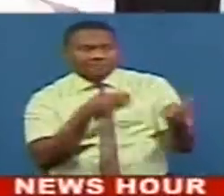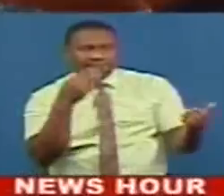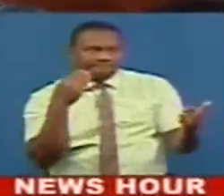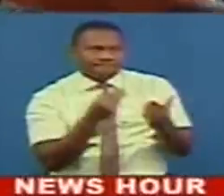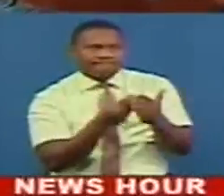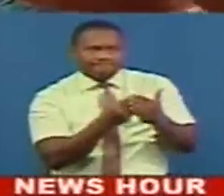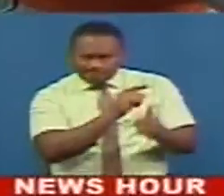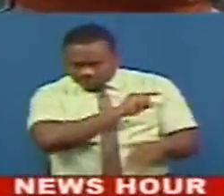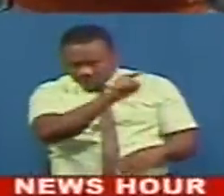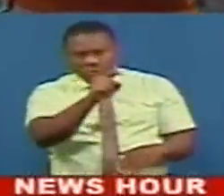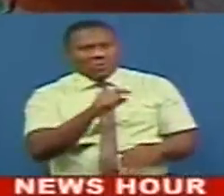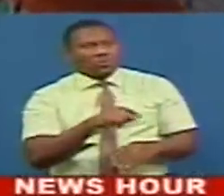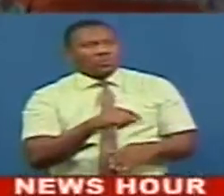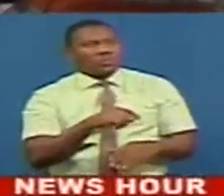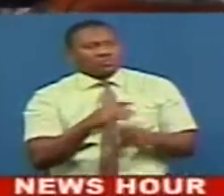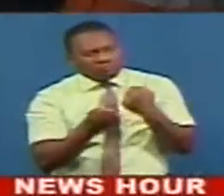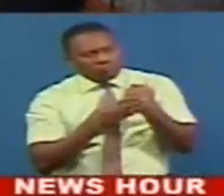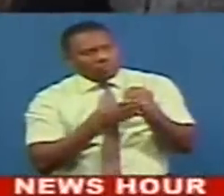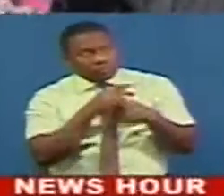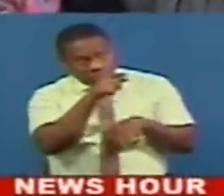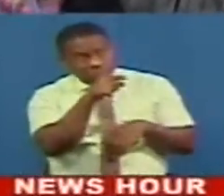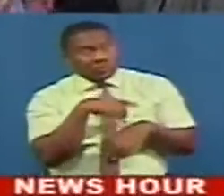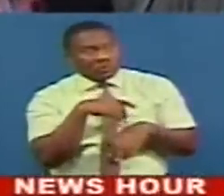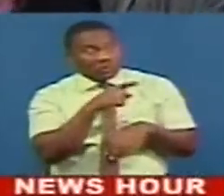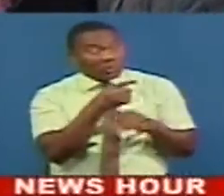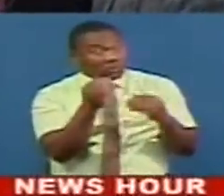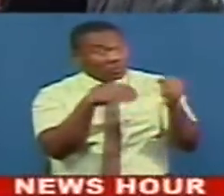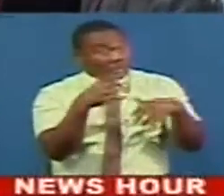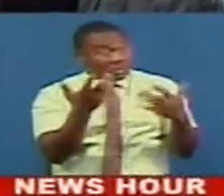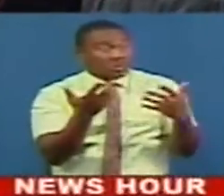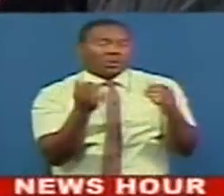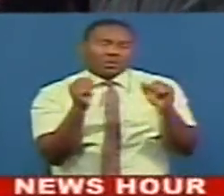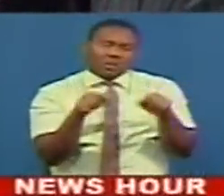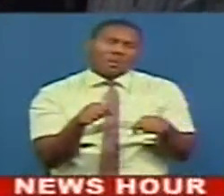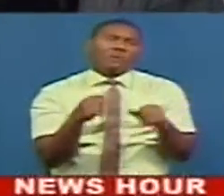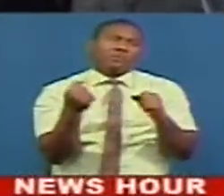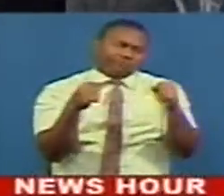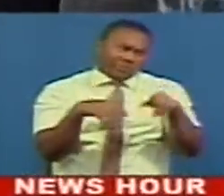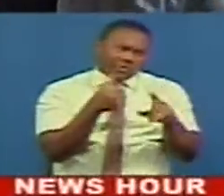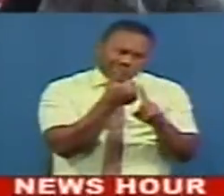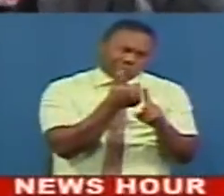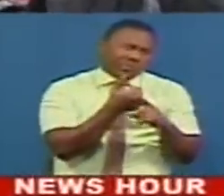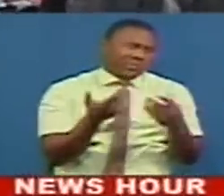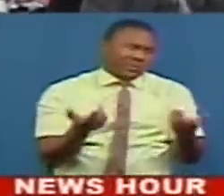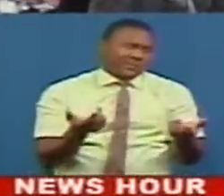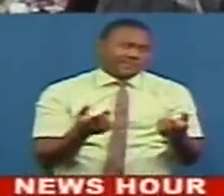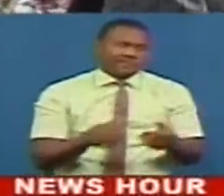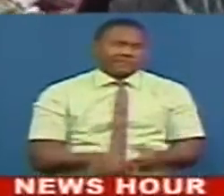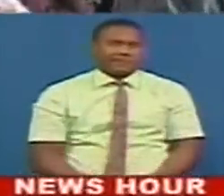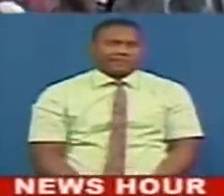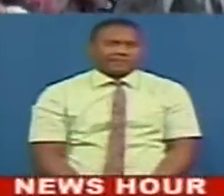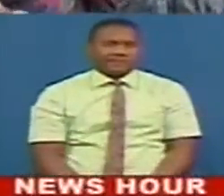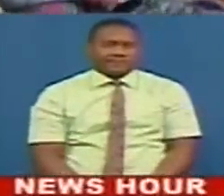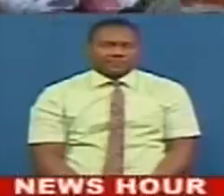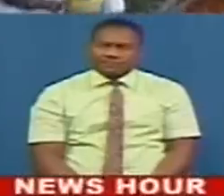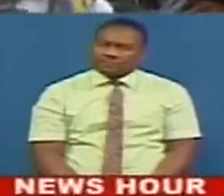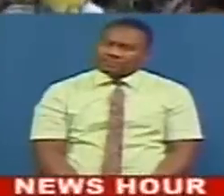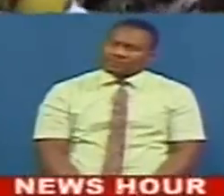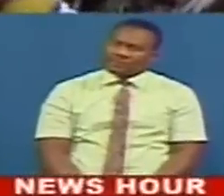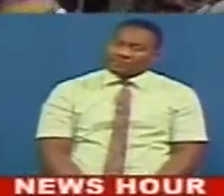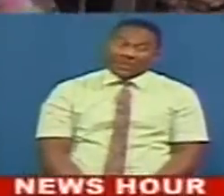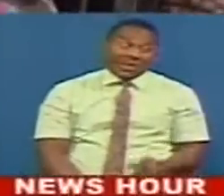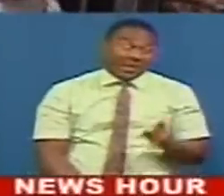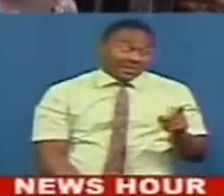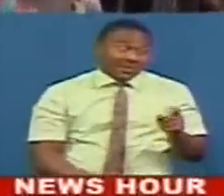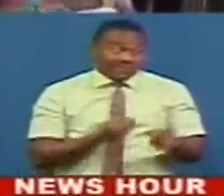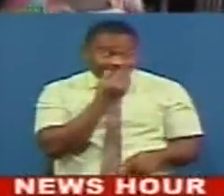bank, so that when you get enough money, you can invest it into something proper for yourself. Then she